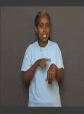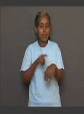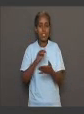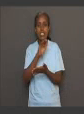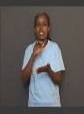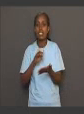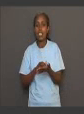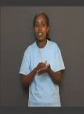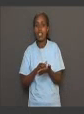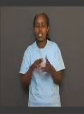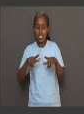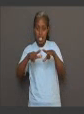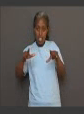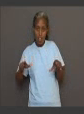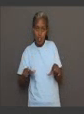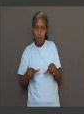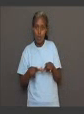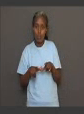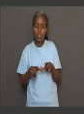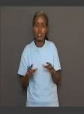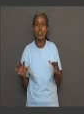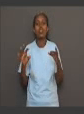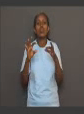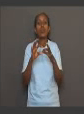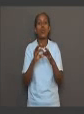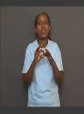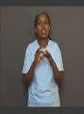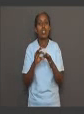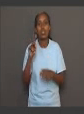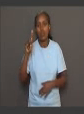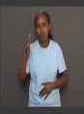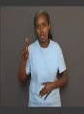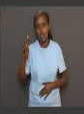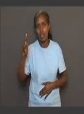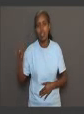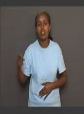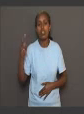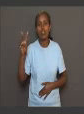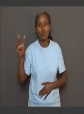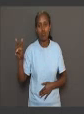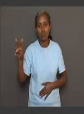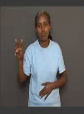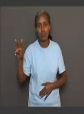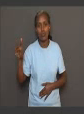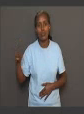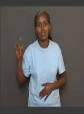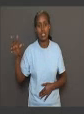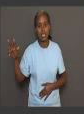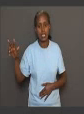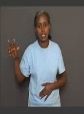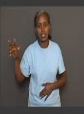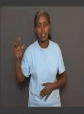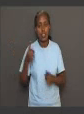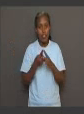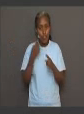center is located at coordinates 1, 2, 3